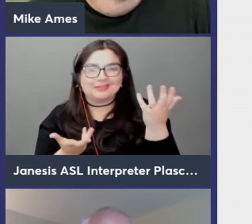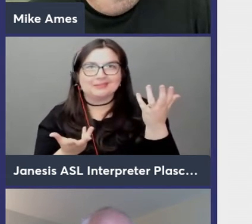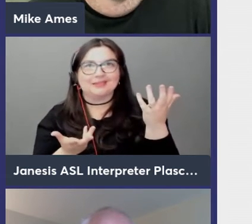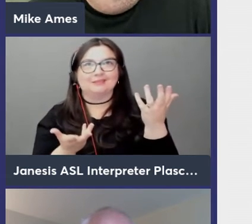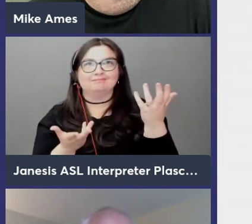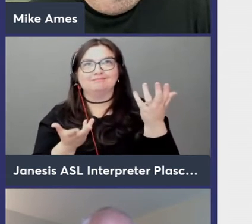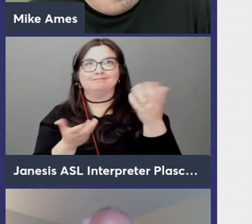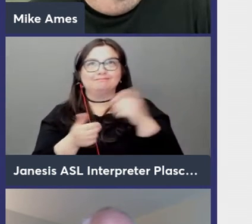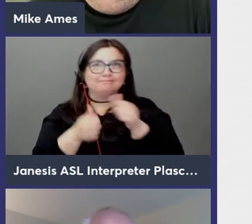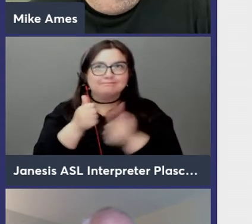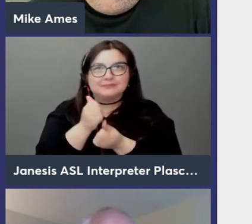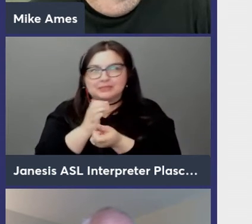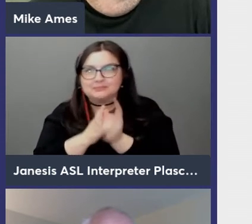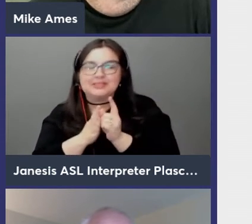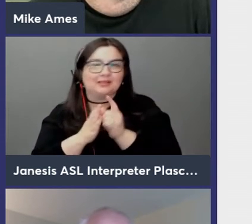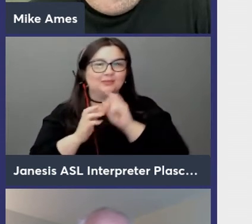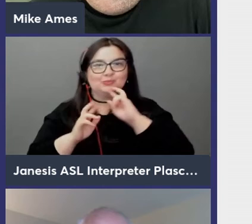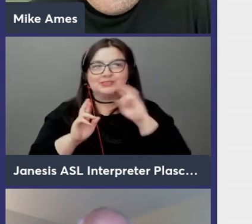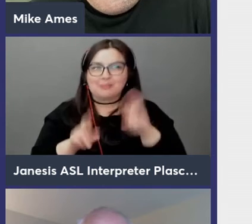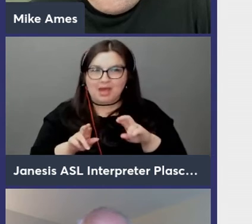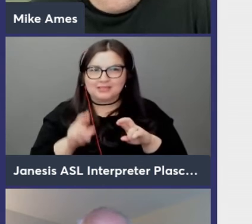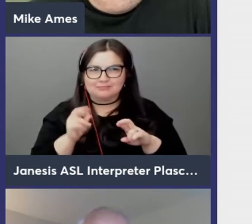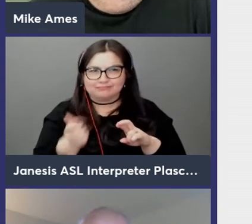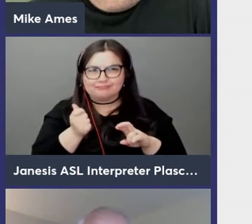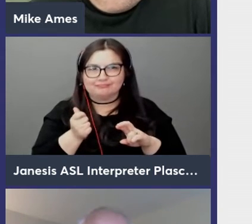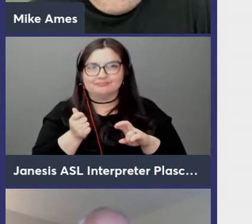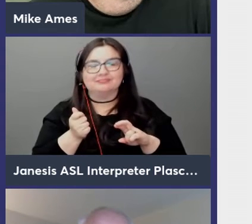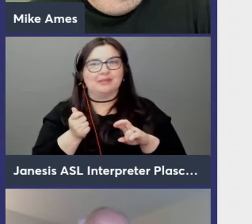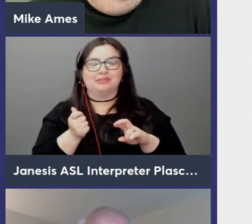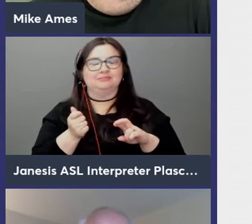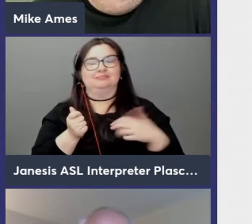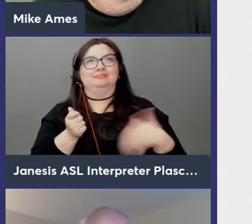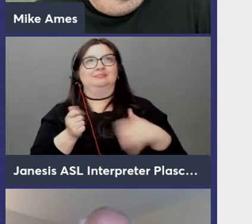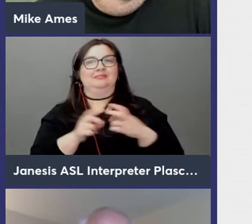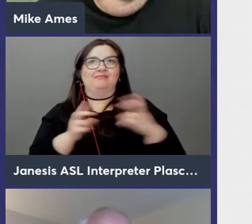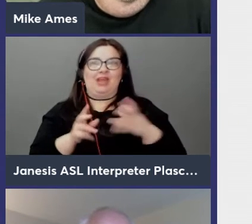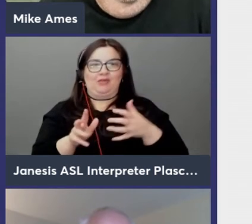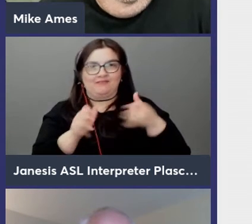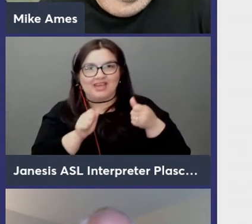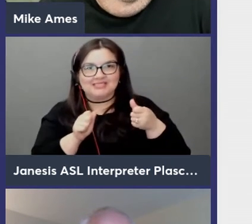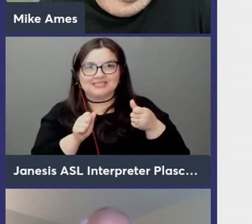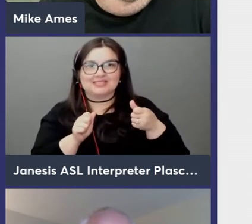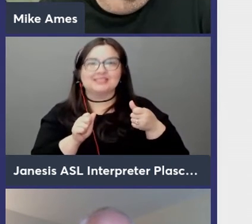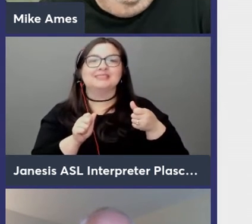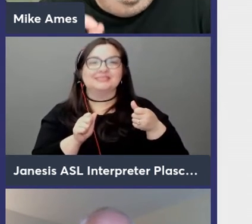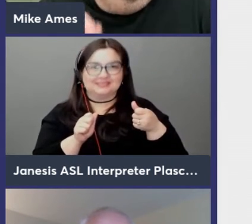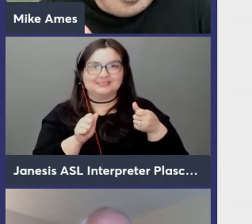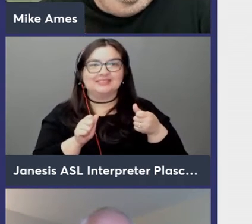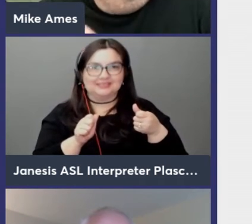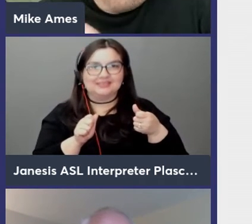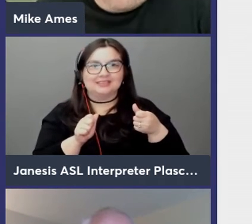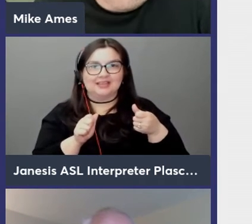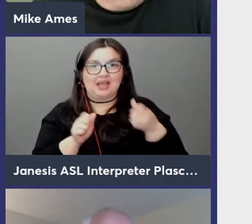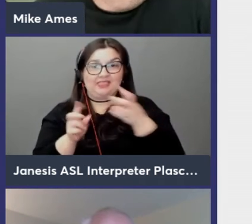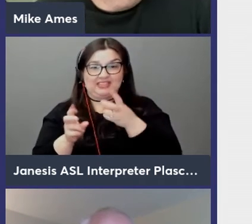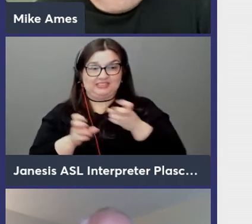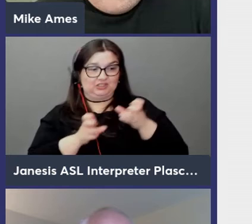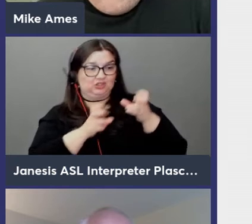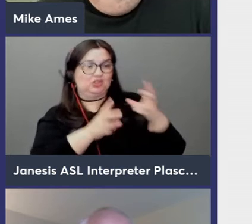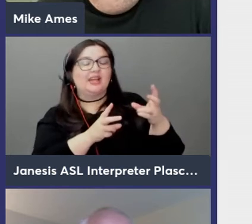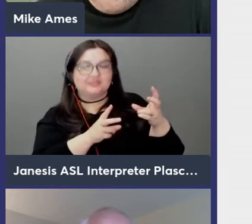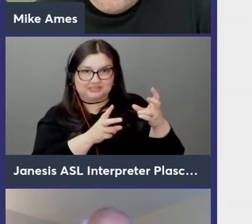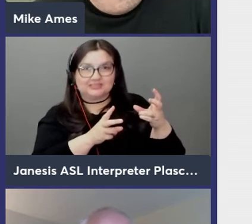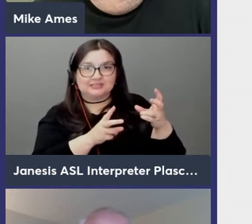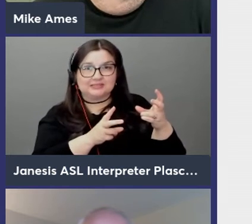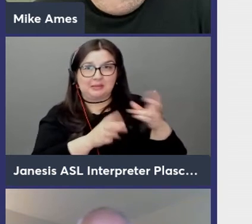sub-second types of responses, very fast. The extract text, detect text,